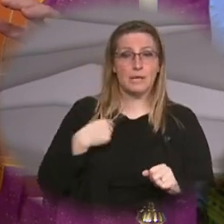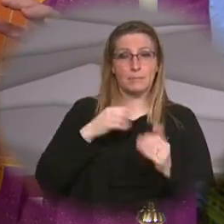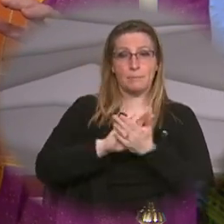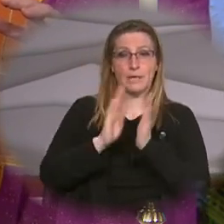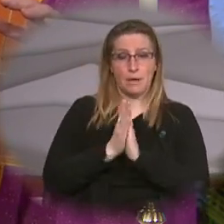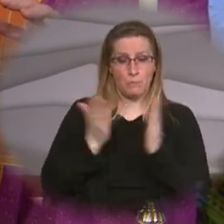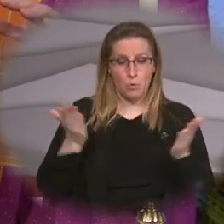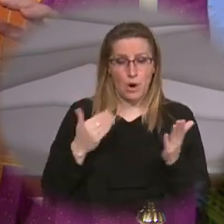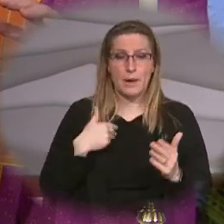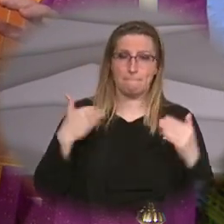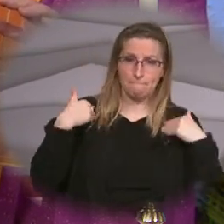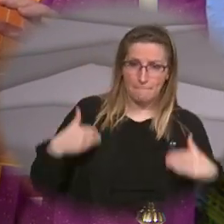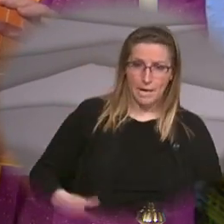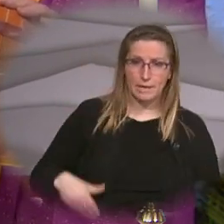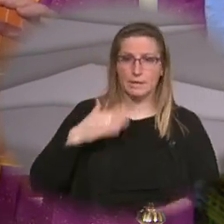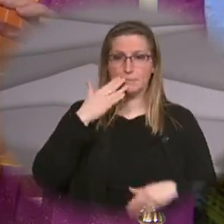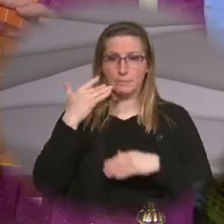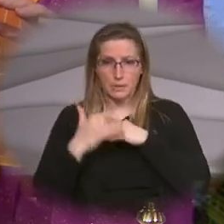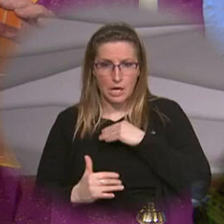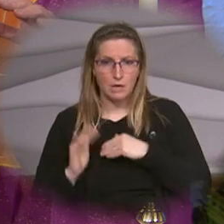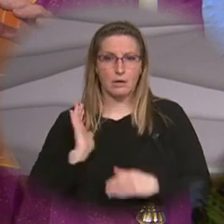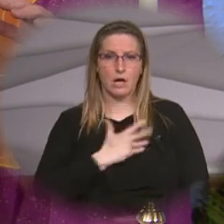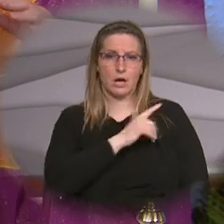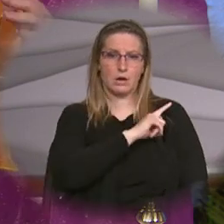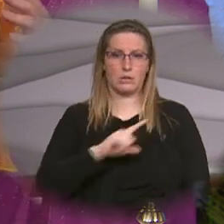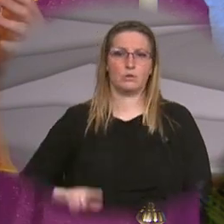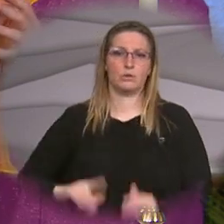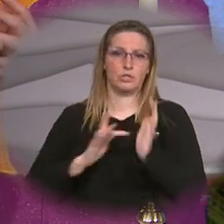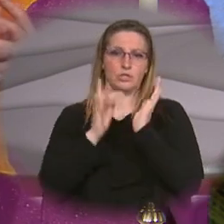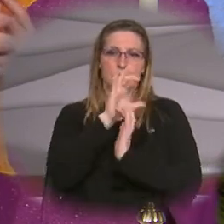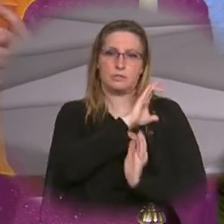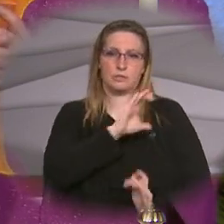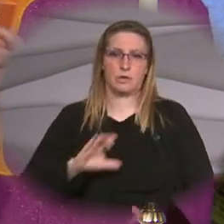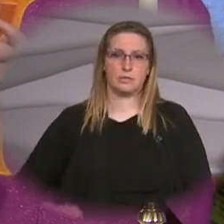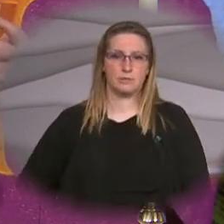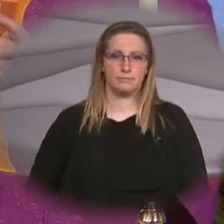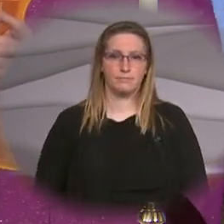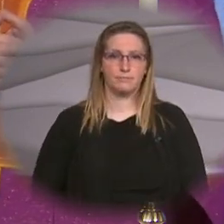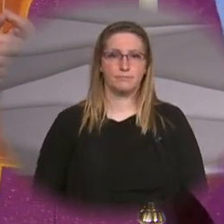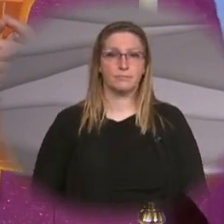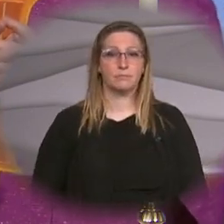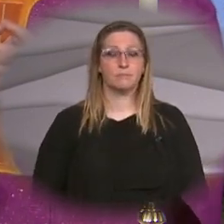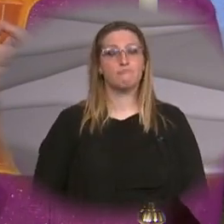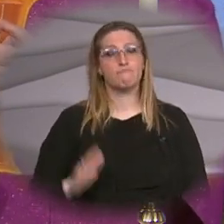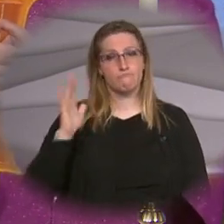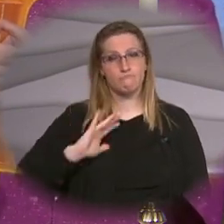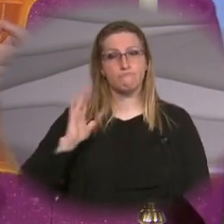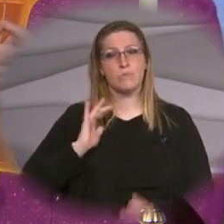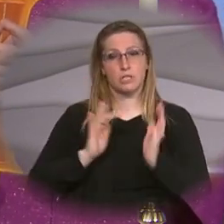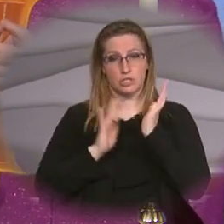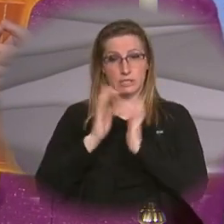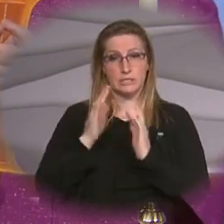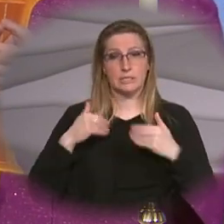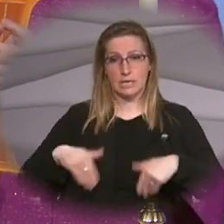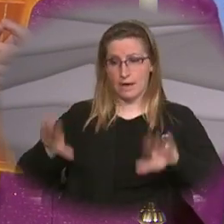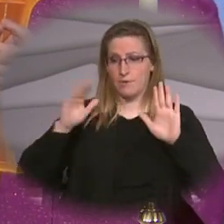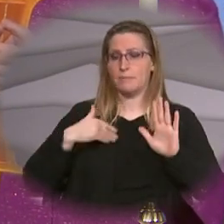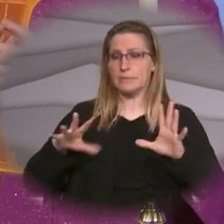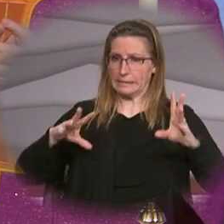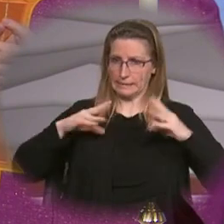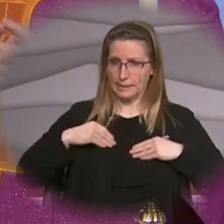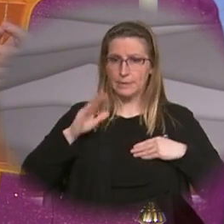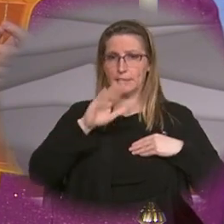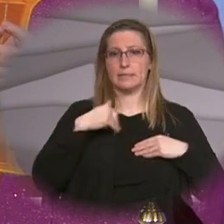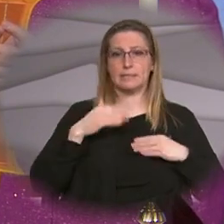for us the body and blood of our Lord Jesus Christ. At the time he was betrayed and entered